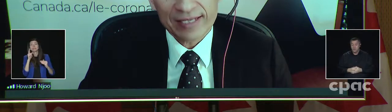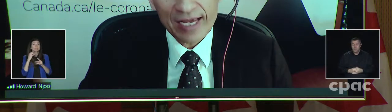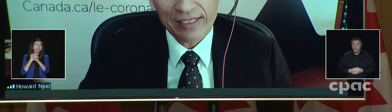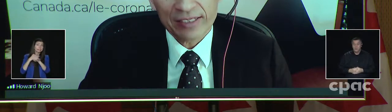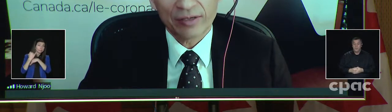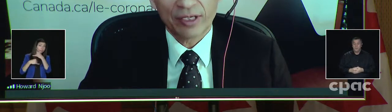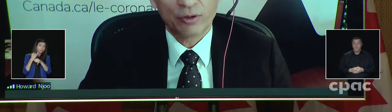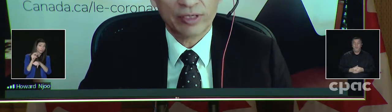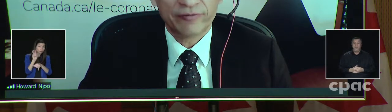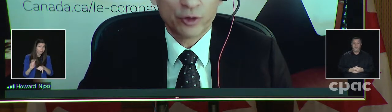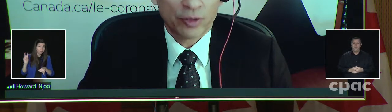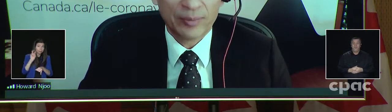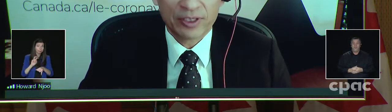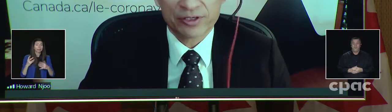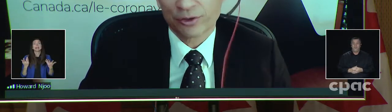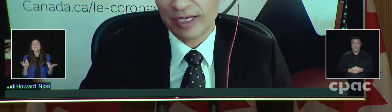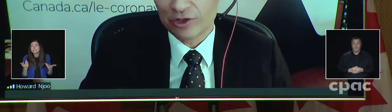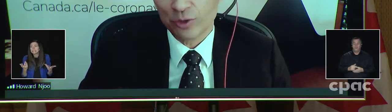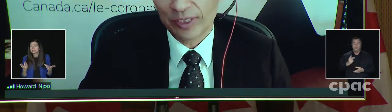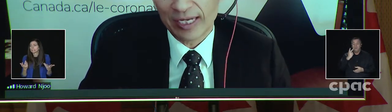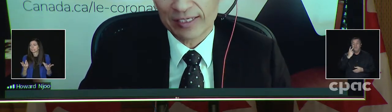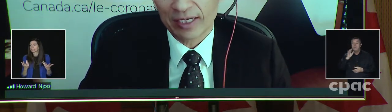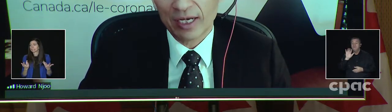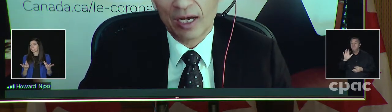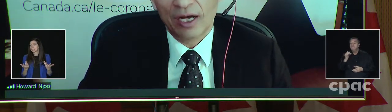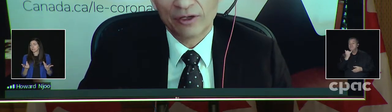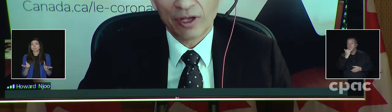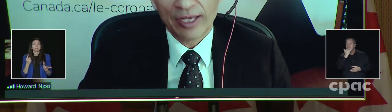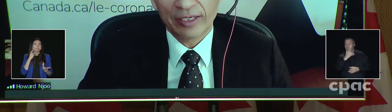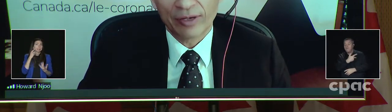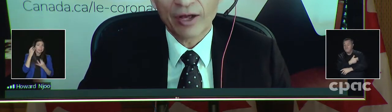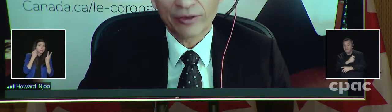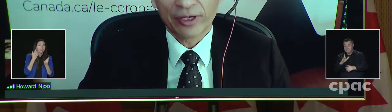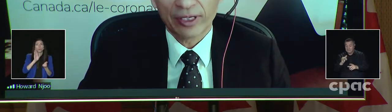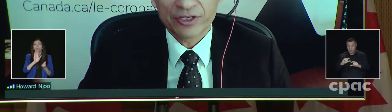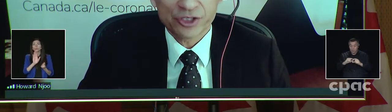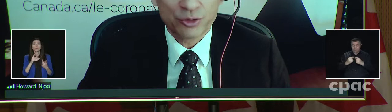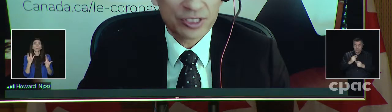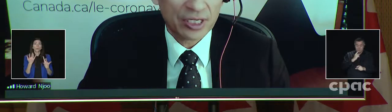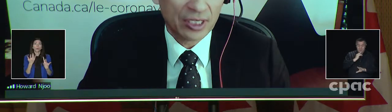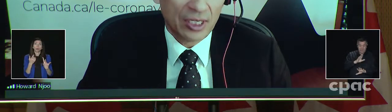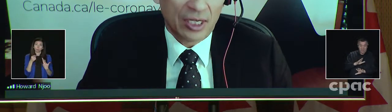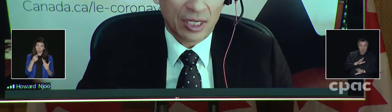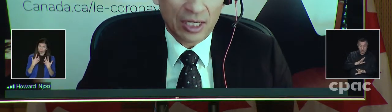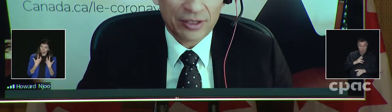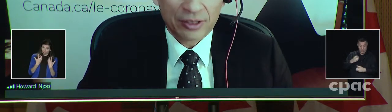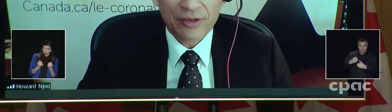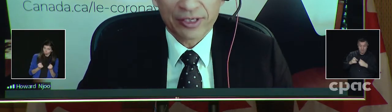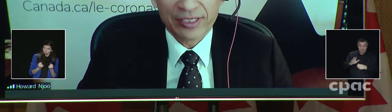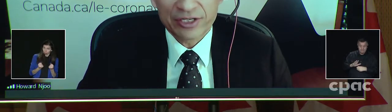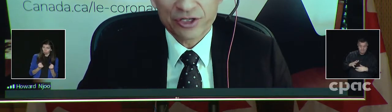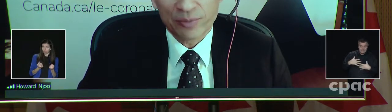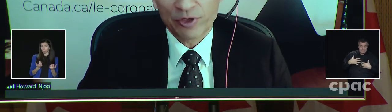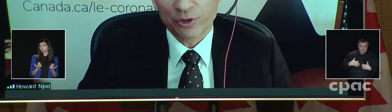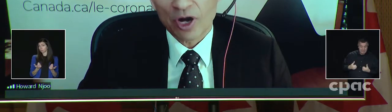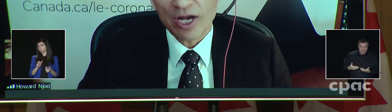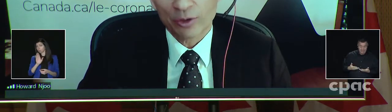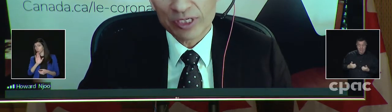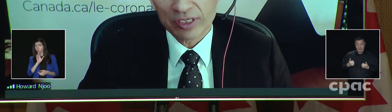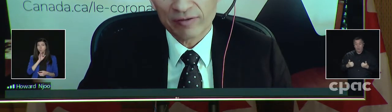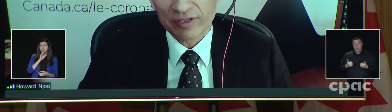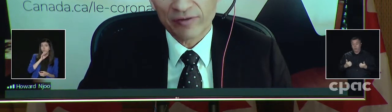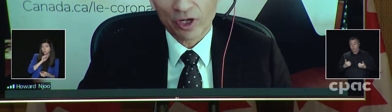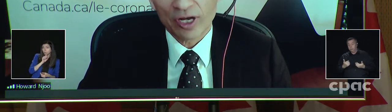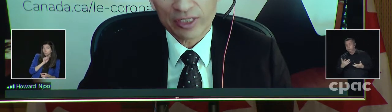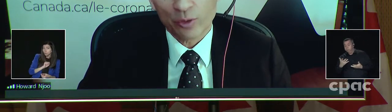vaccine status. If you are maybe in a certain age group that has underlying, health issues, other conditions that put you at higher